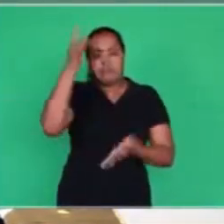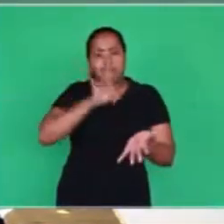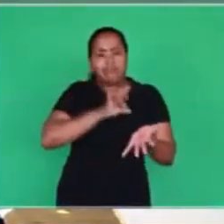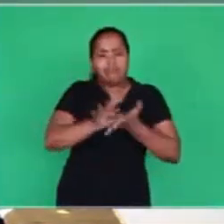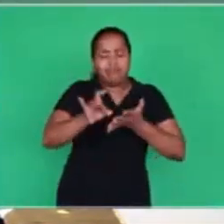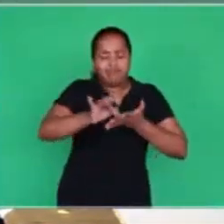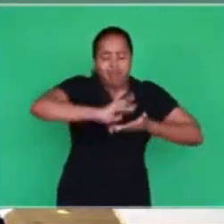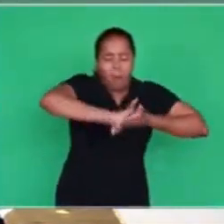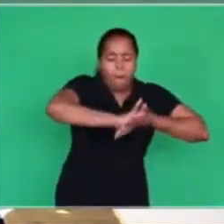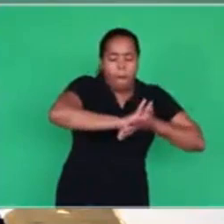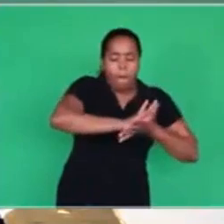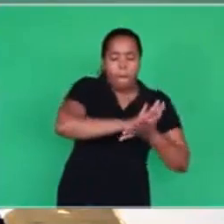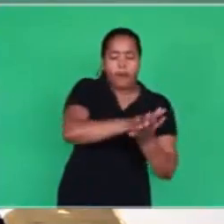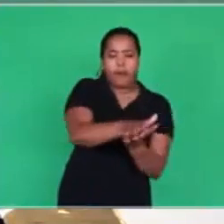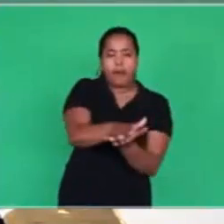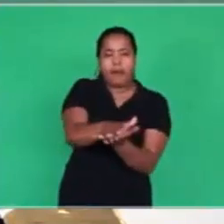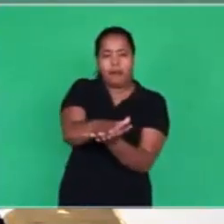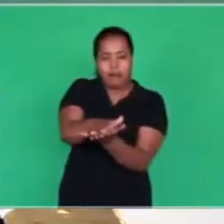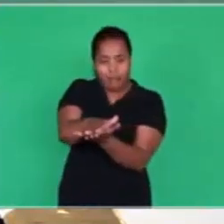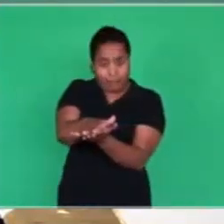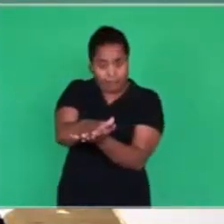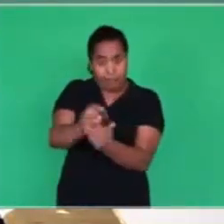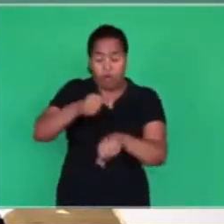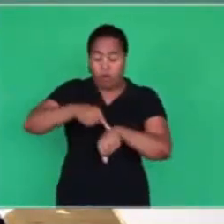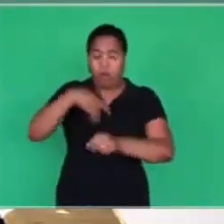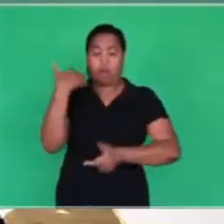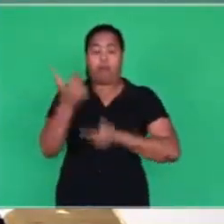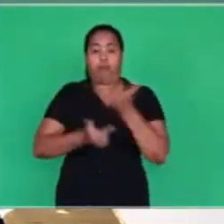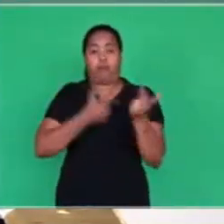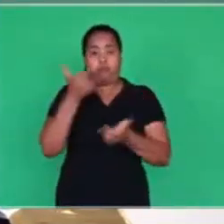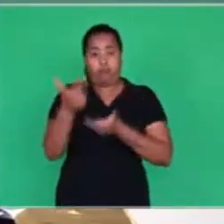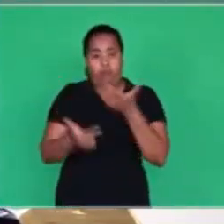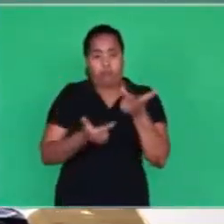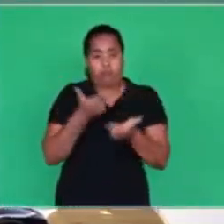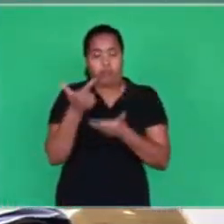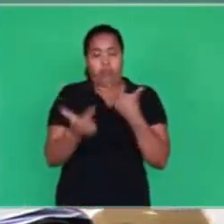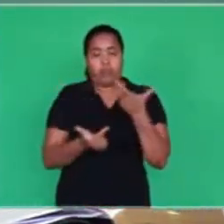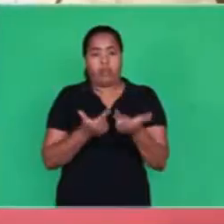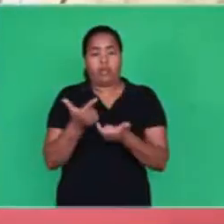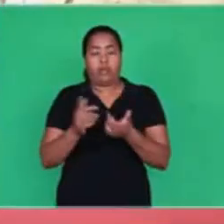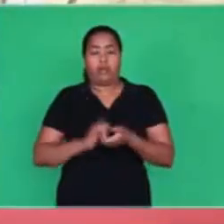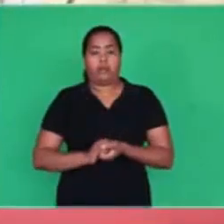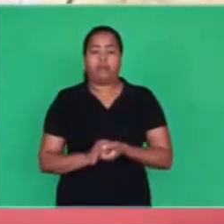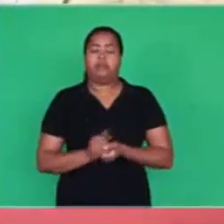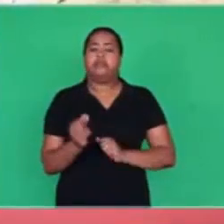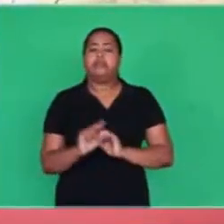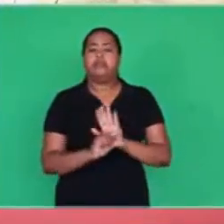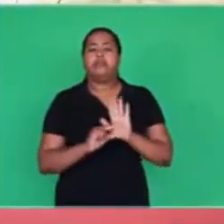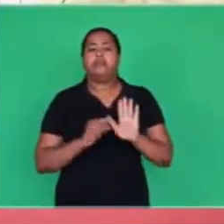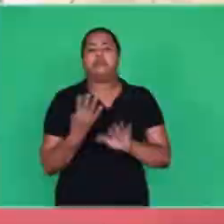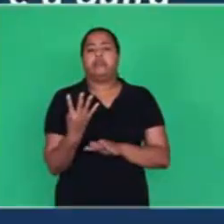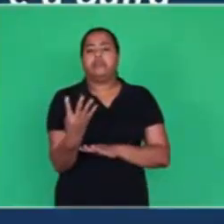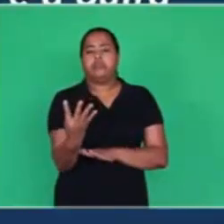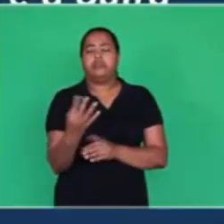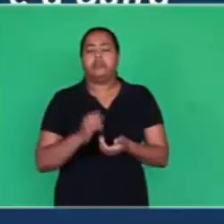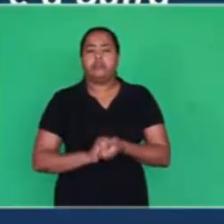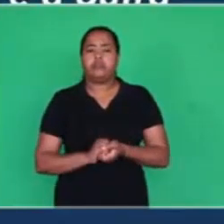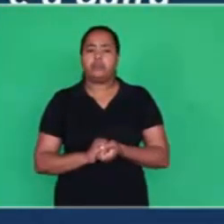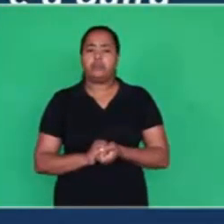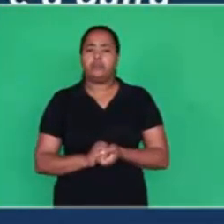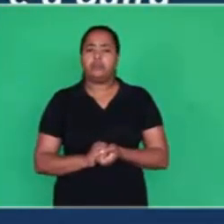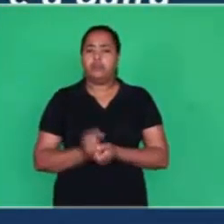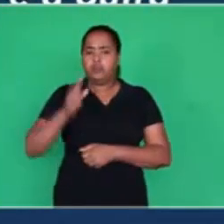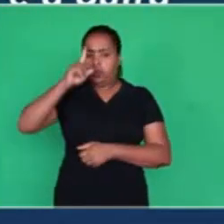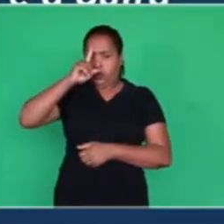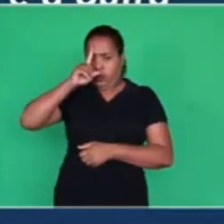faces Jerusalem on the east, and the Mount of Olives shall be split in two from east to